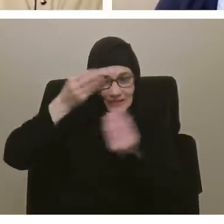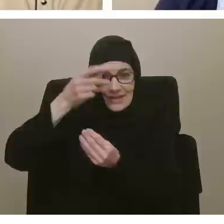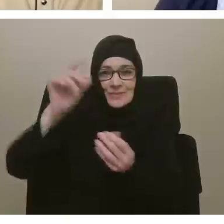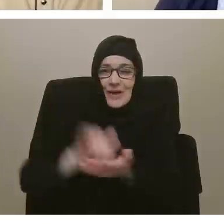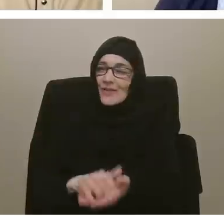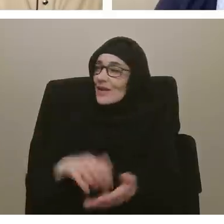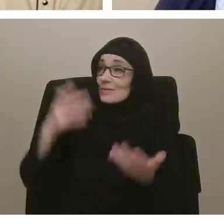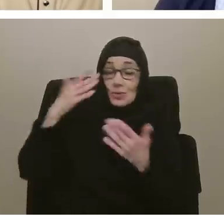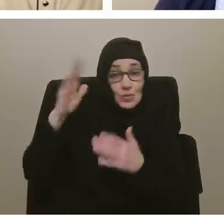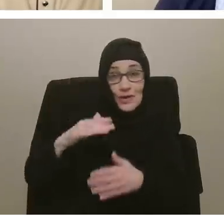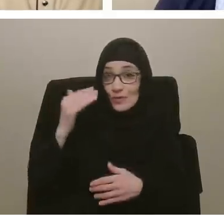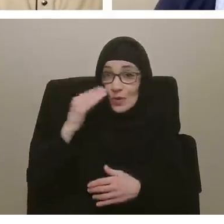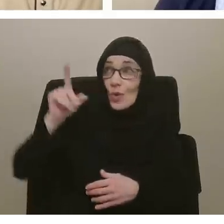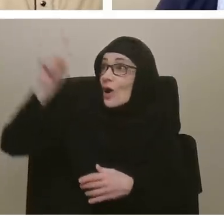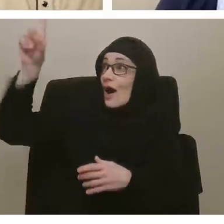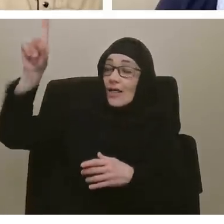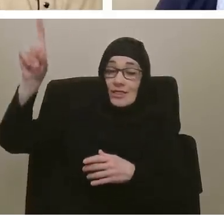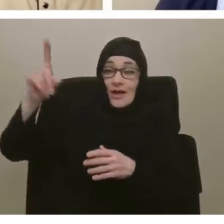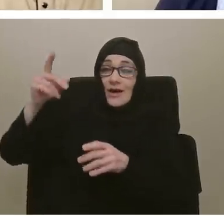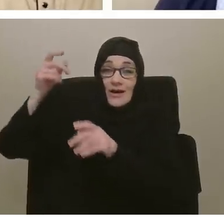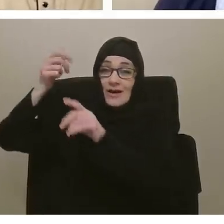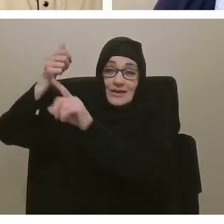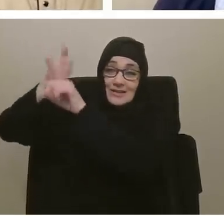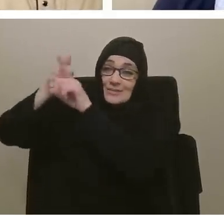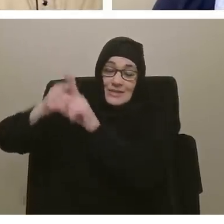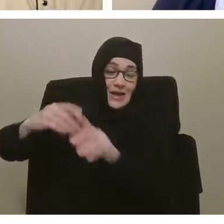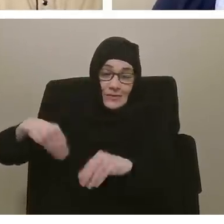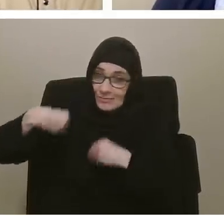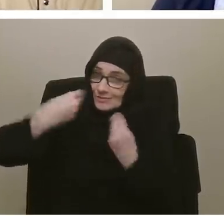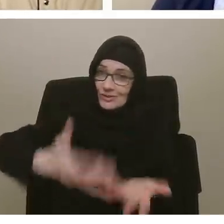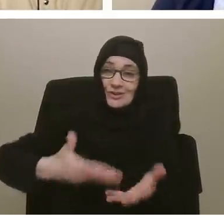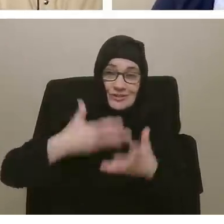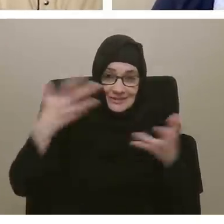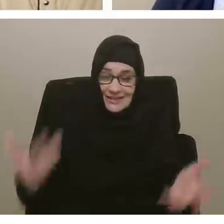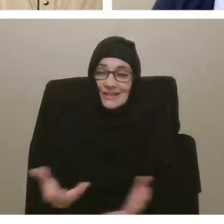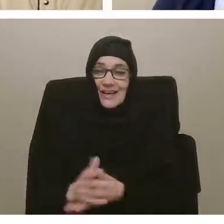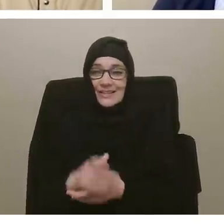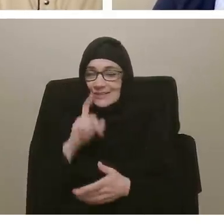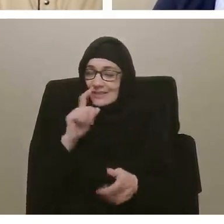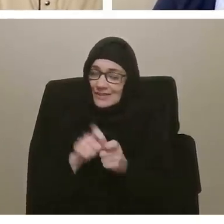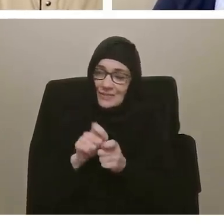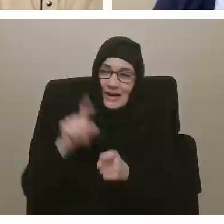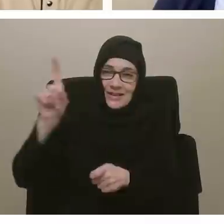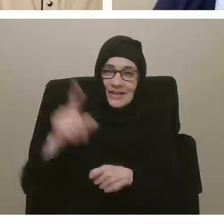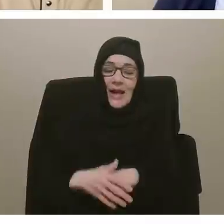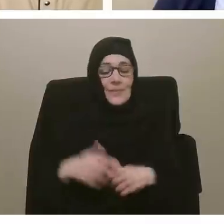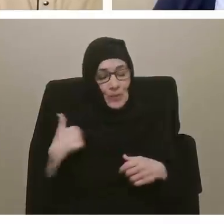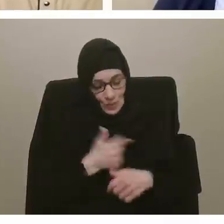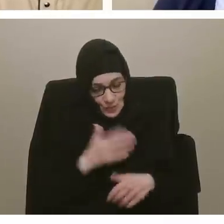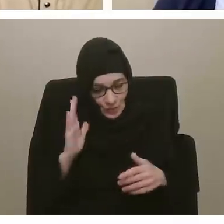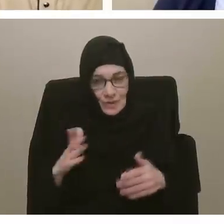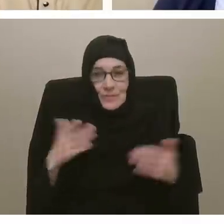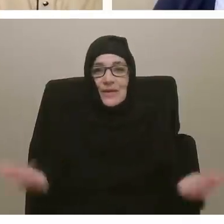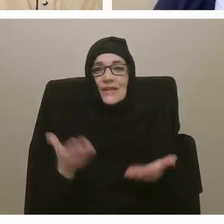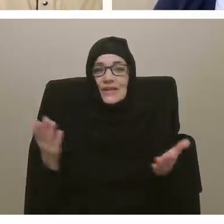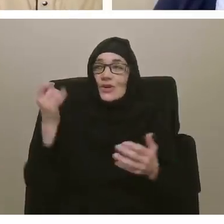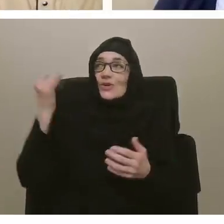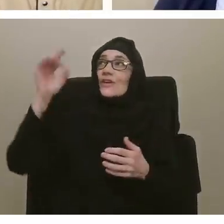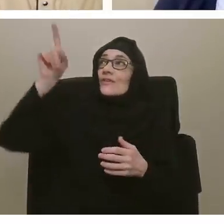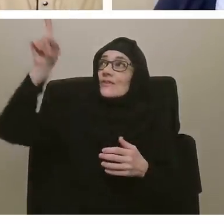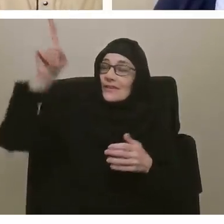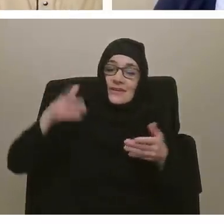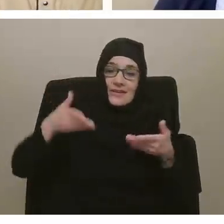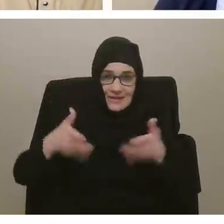is generous. Allah is most generous. So yes, with the night time, we'll be back, inshallah, next year if Allah gives us life and the ability to do so. Mm-hmm. Quran 30 for 30.